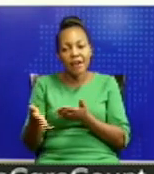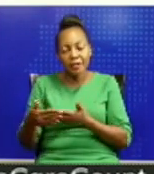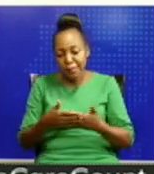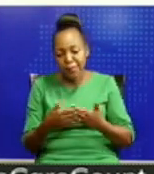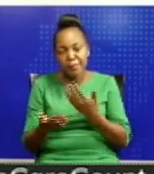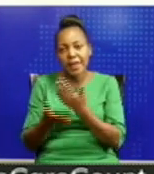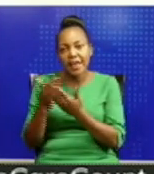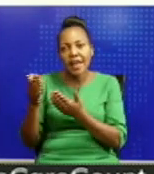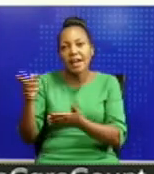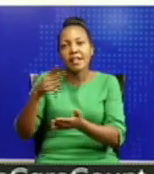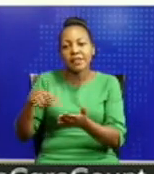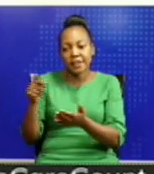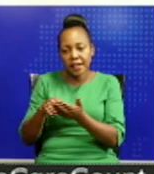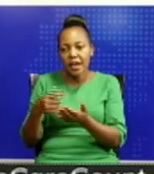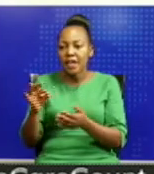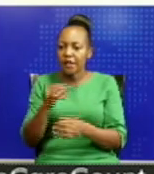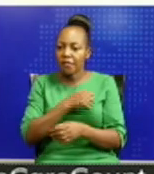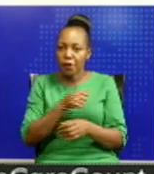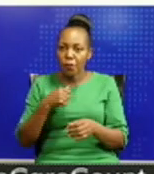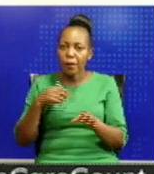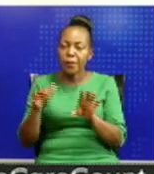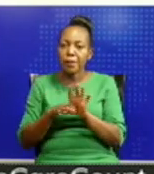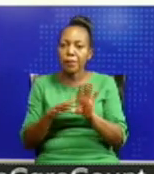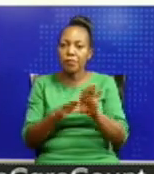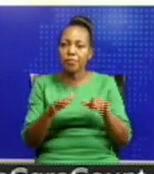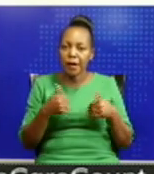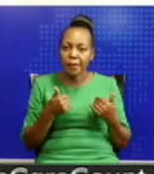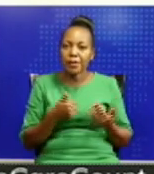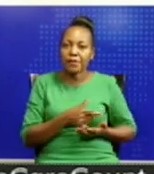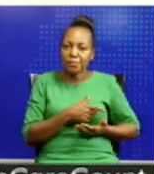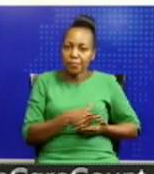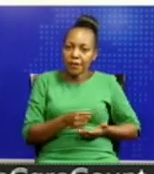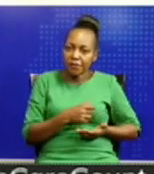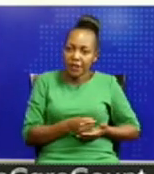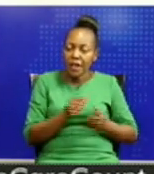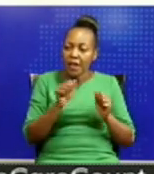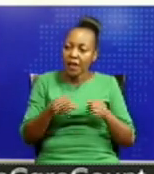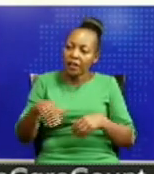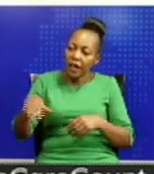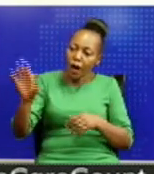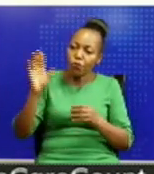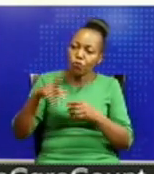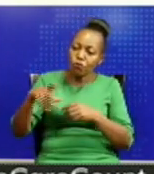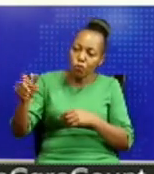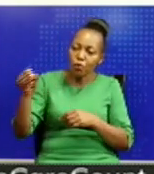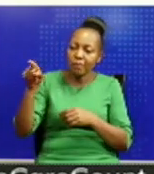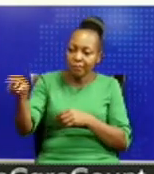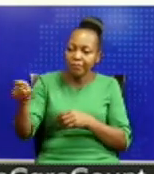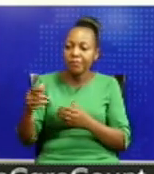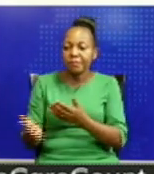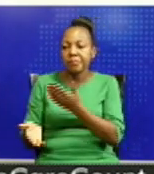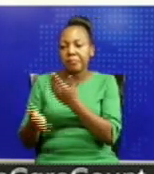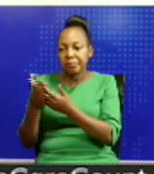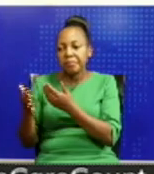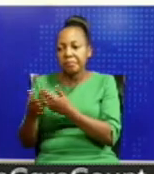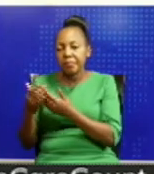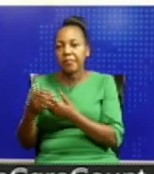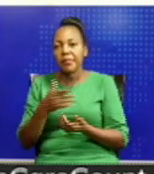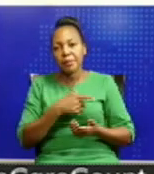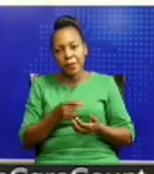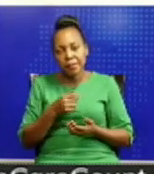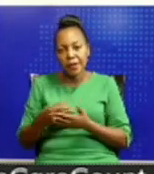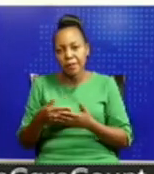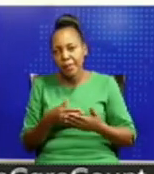center, whereby if someone is entering parliament can be able to leave her baby being taken care of. But